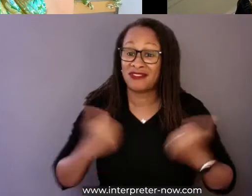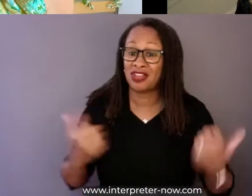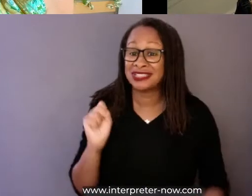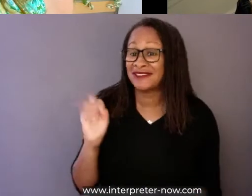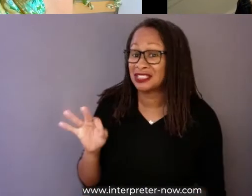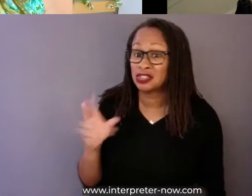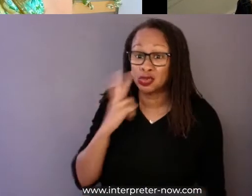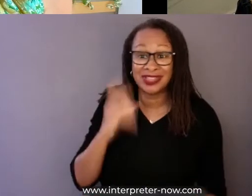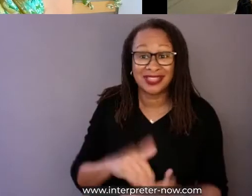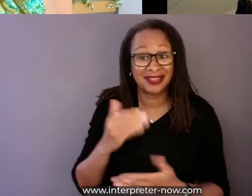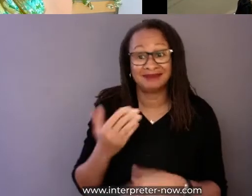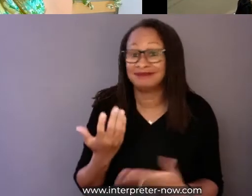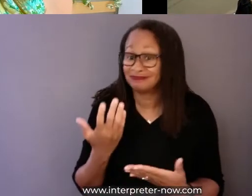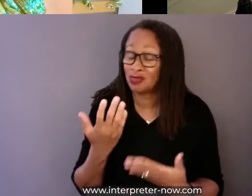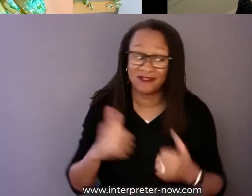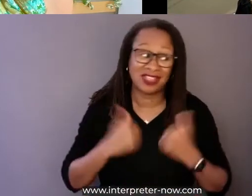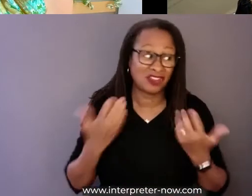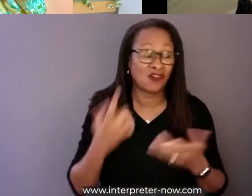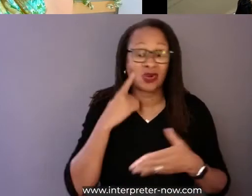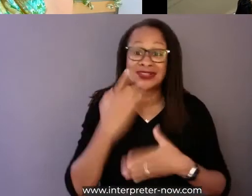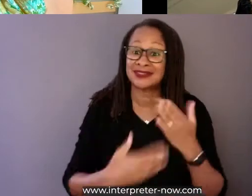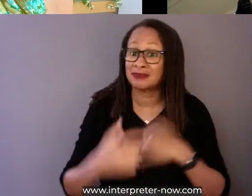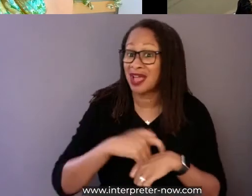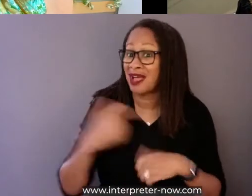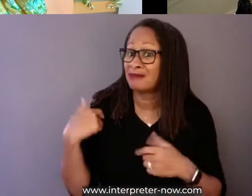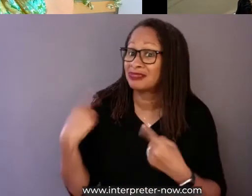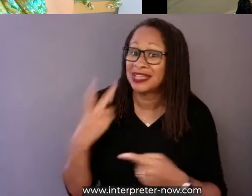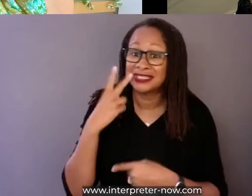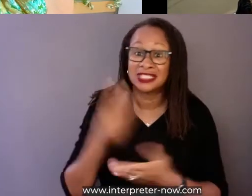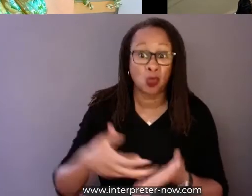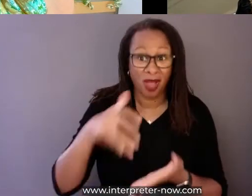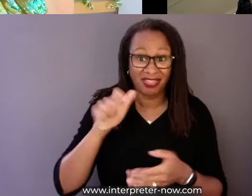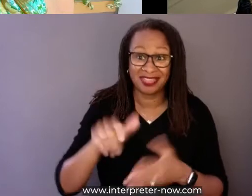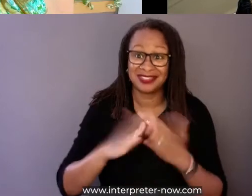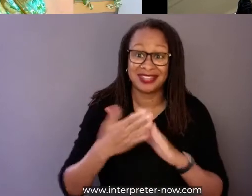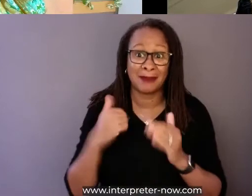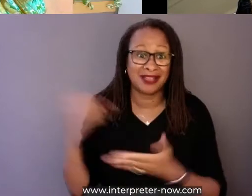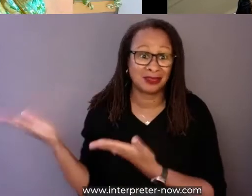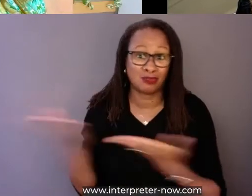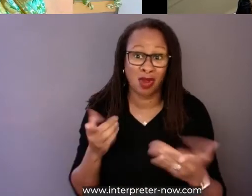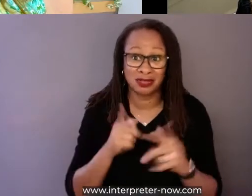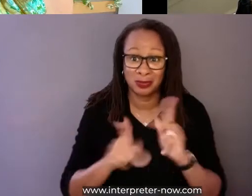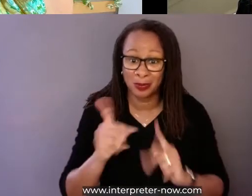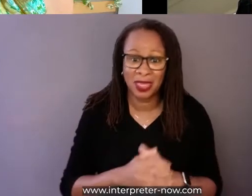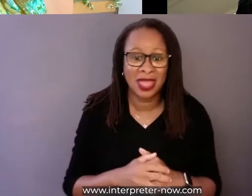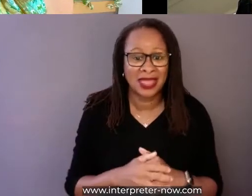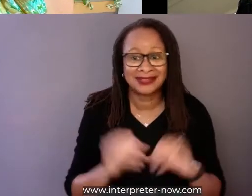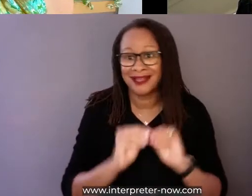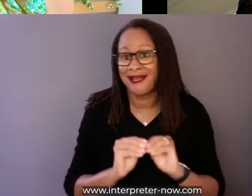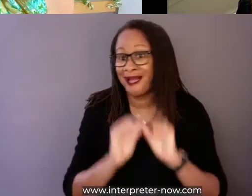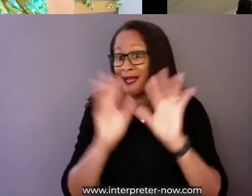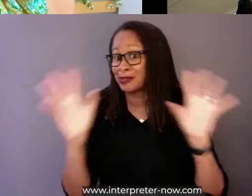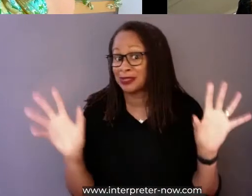And so, you know, to see the wealth that this town has brought to people is